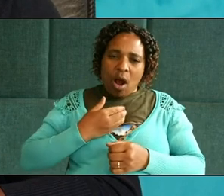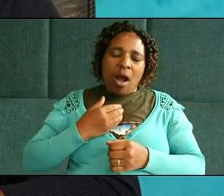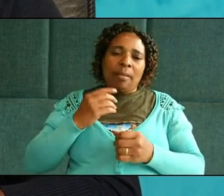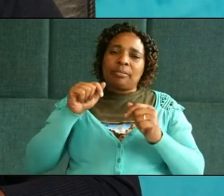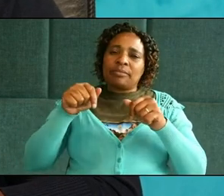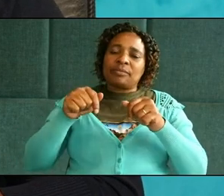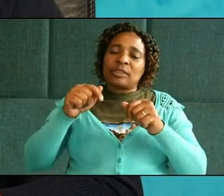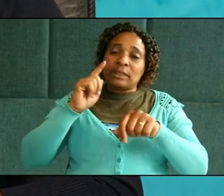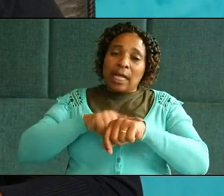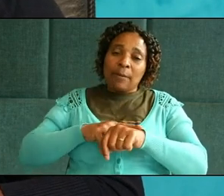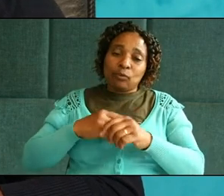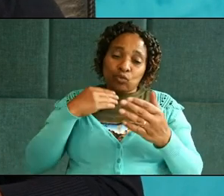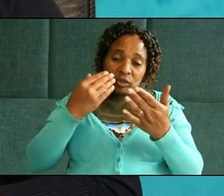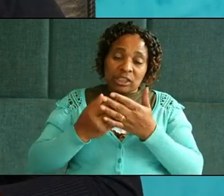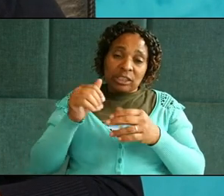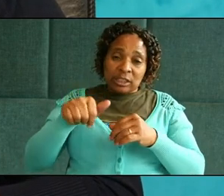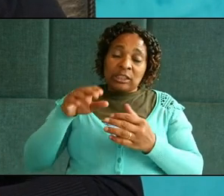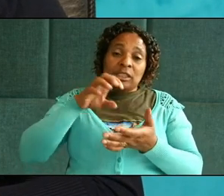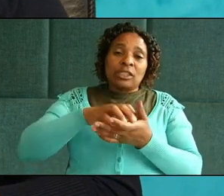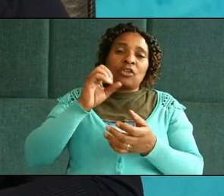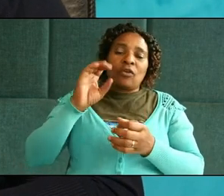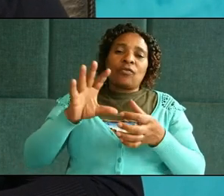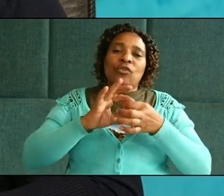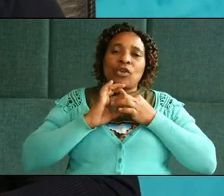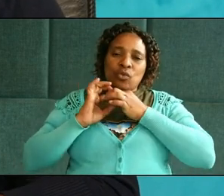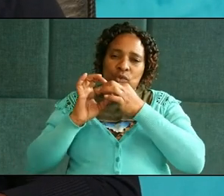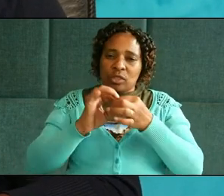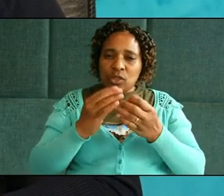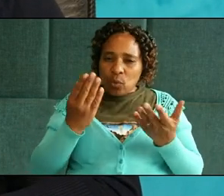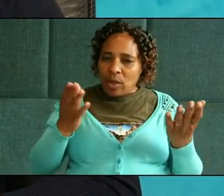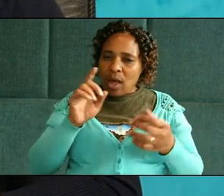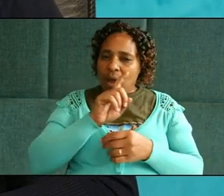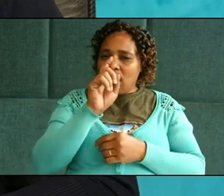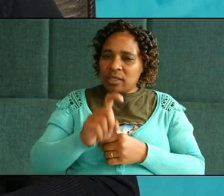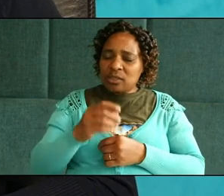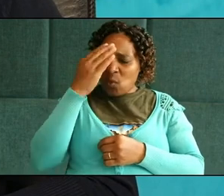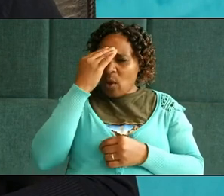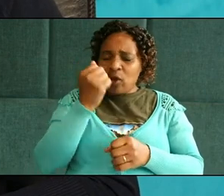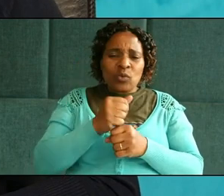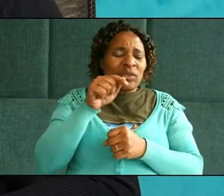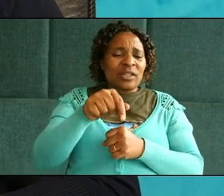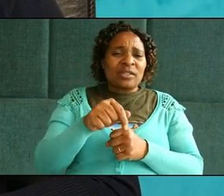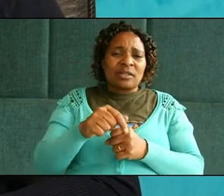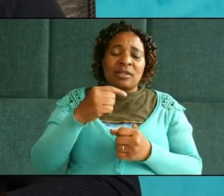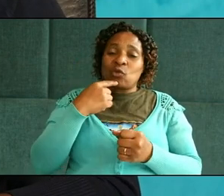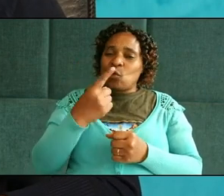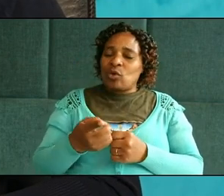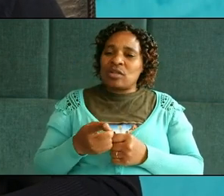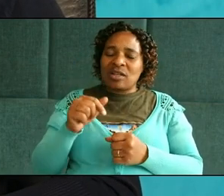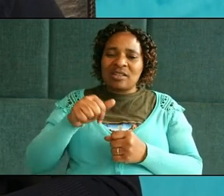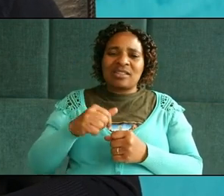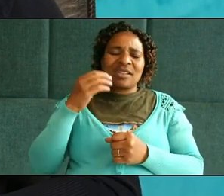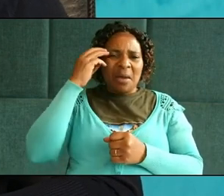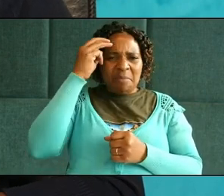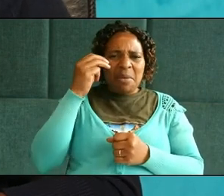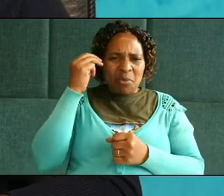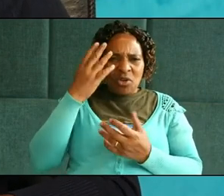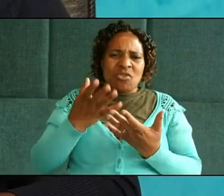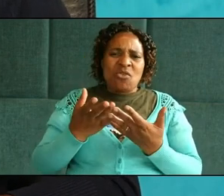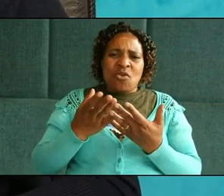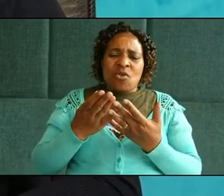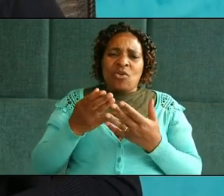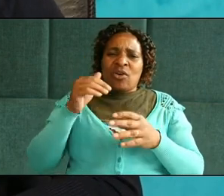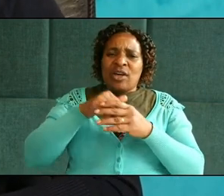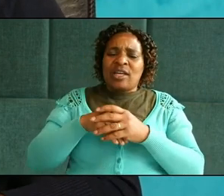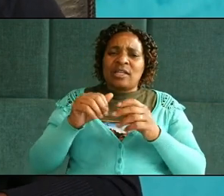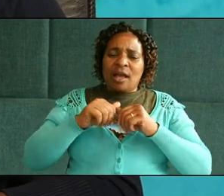of unity. Where now they asked the question, why did you do this? And they were just told that it is a memorial, and on